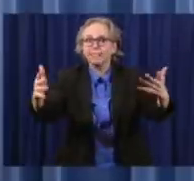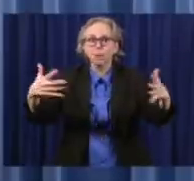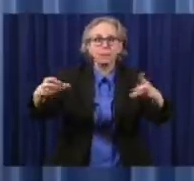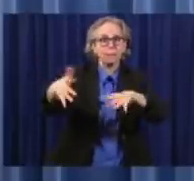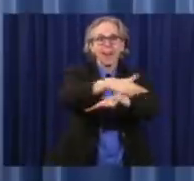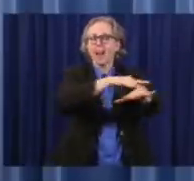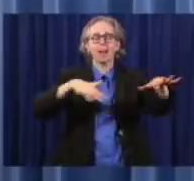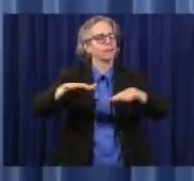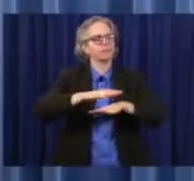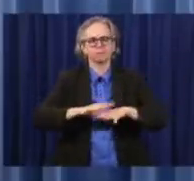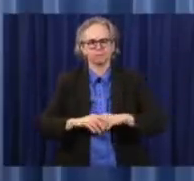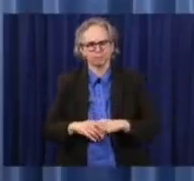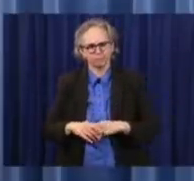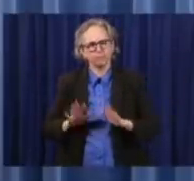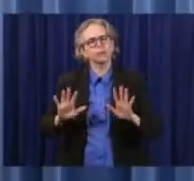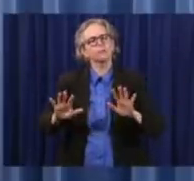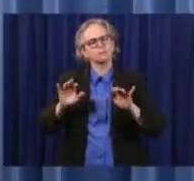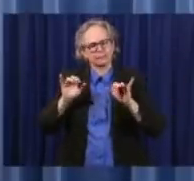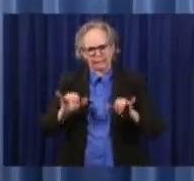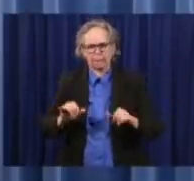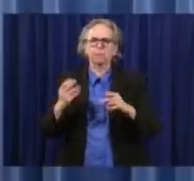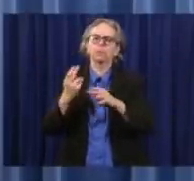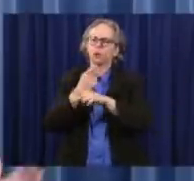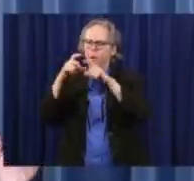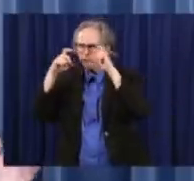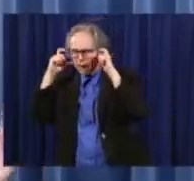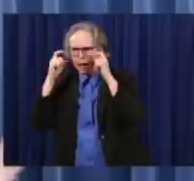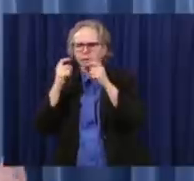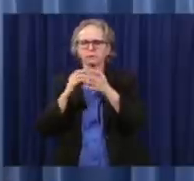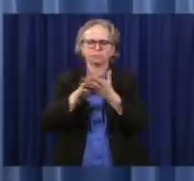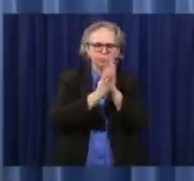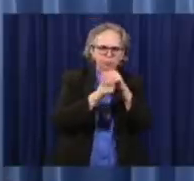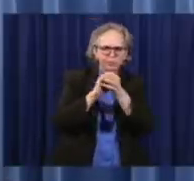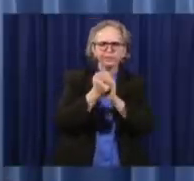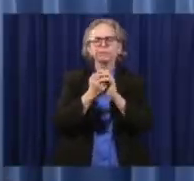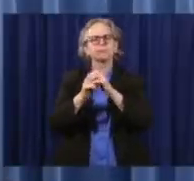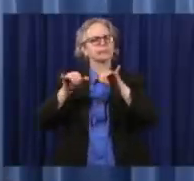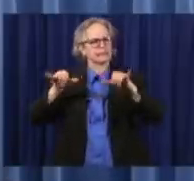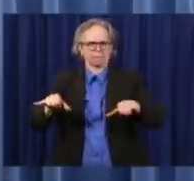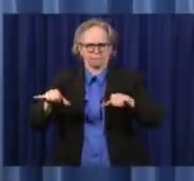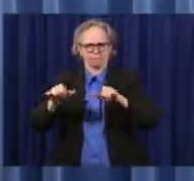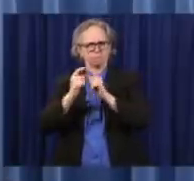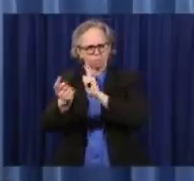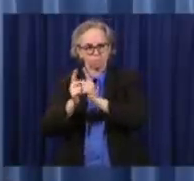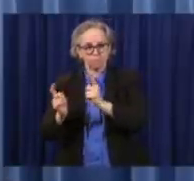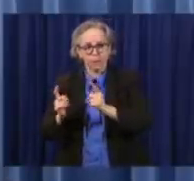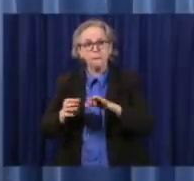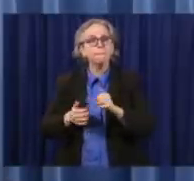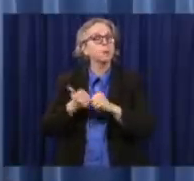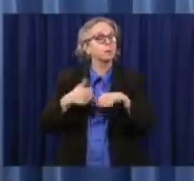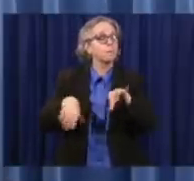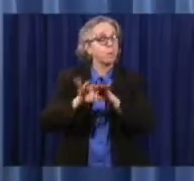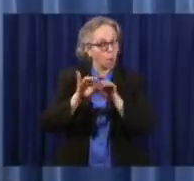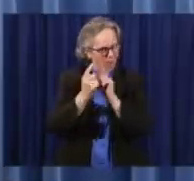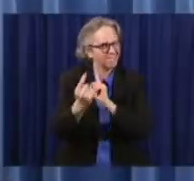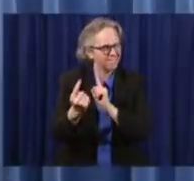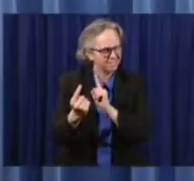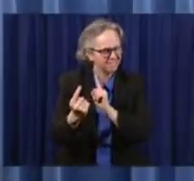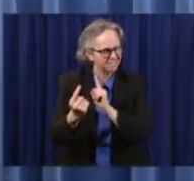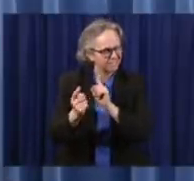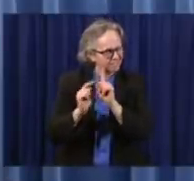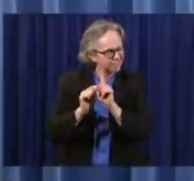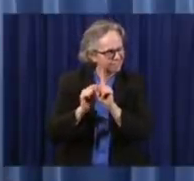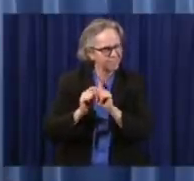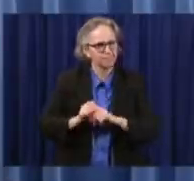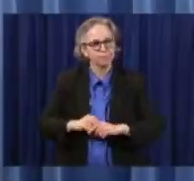still apply. They very, very much still apply. Distance is probably the most important. Wearing some facial covering